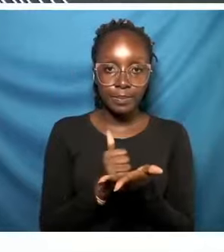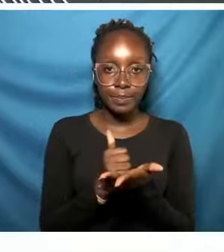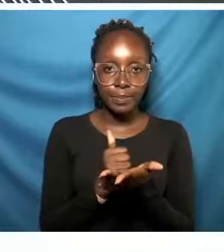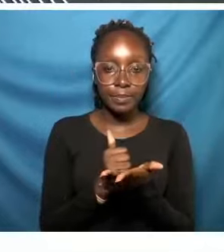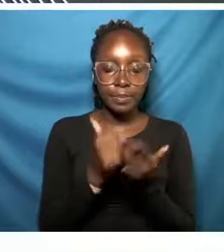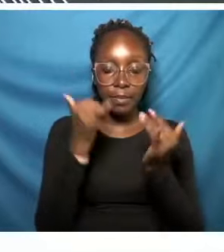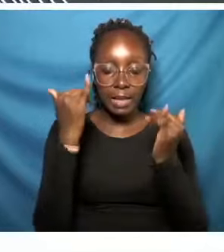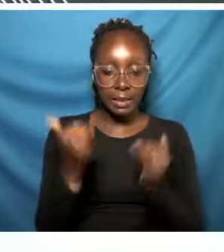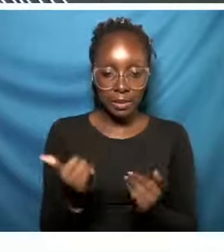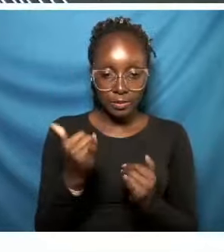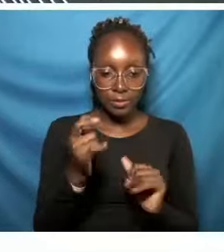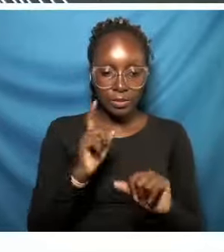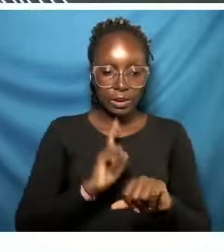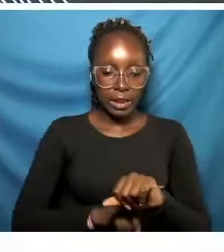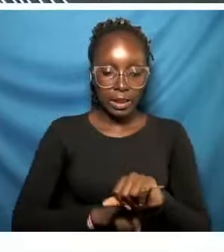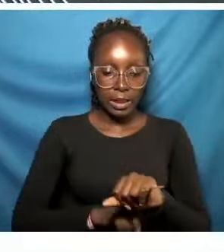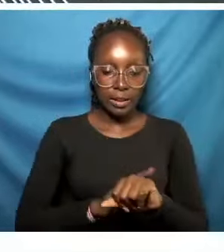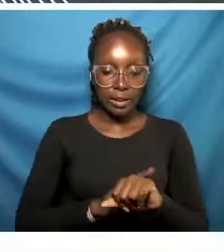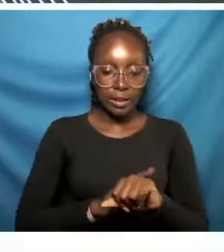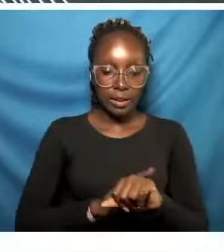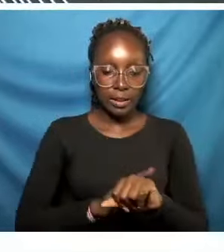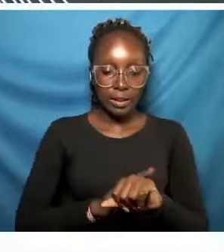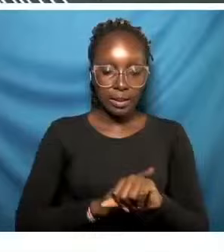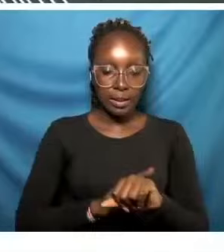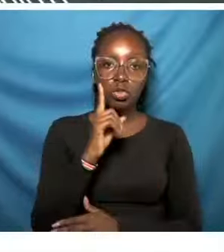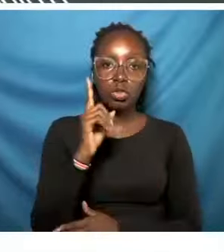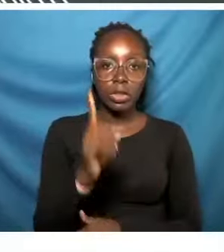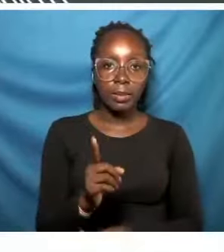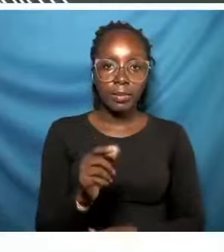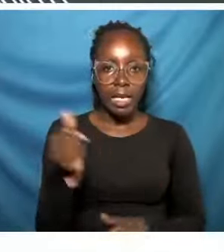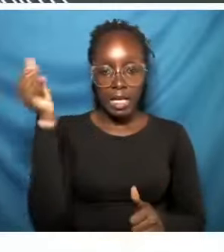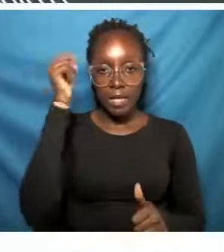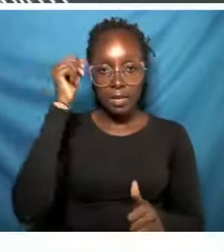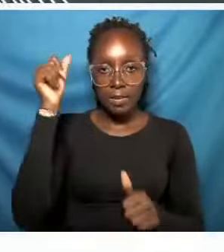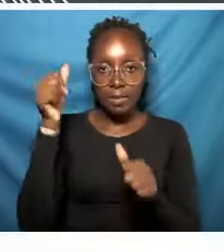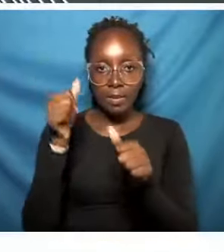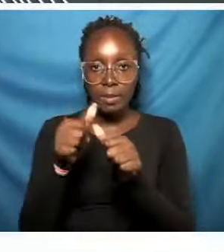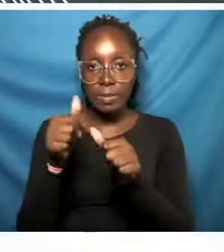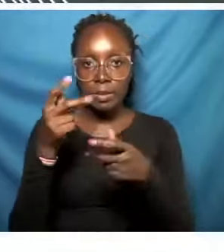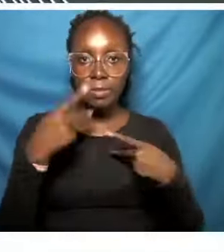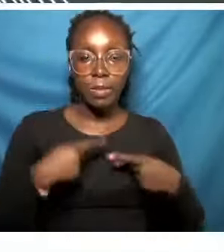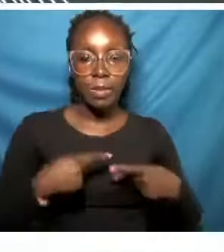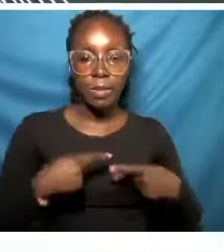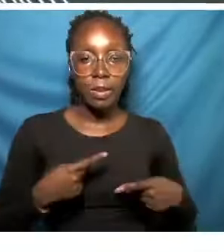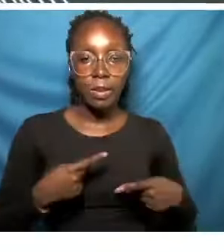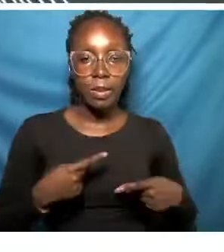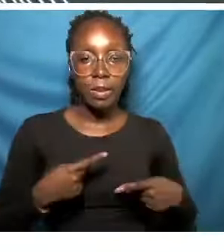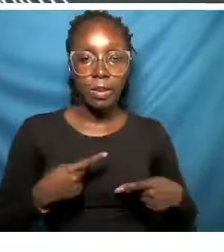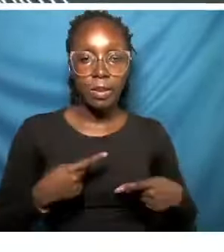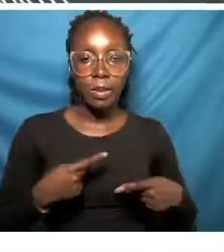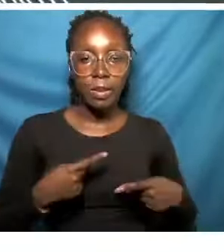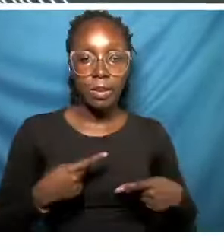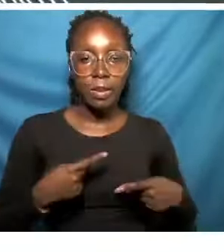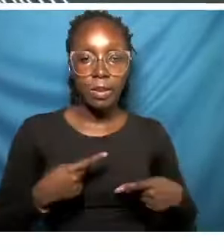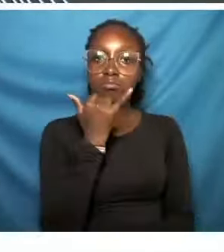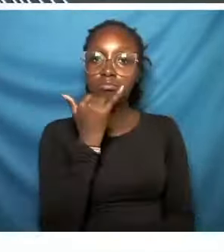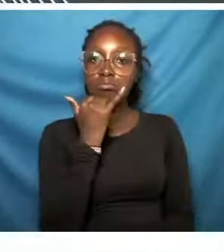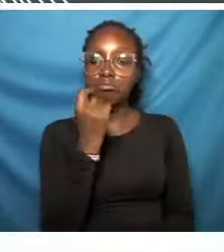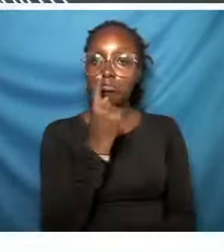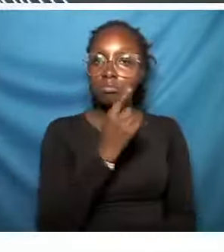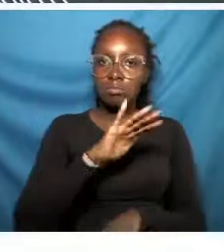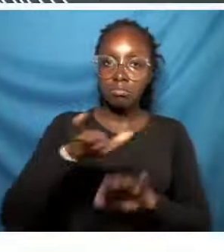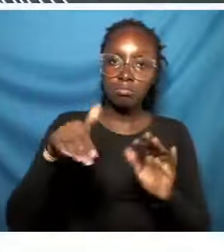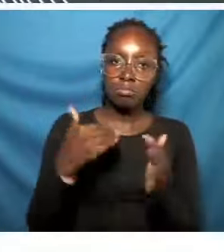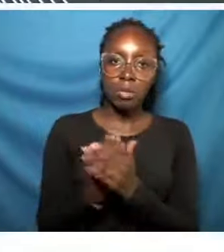And so whereas the world condemns and remembers people's sins and mistakes and crucifies them for those,